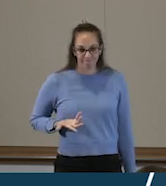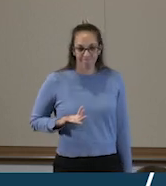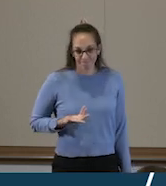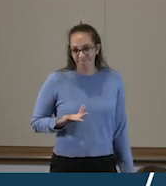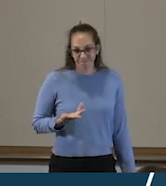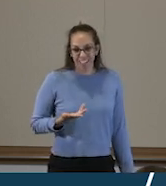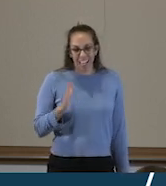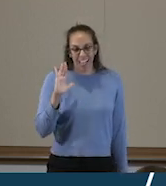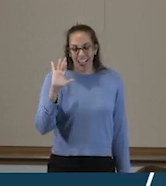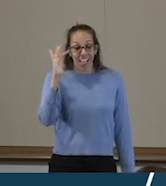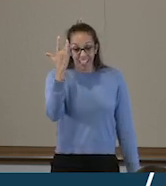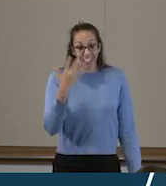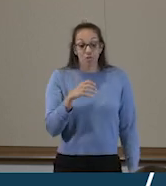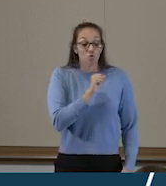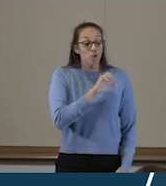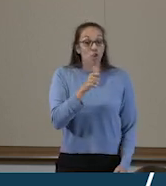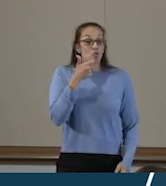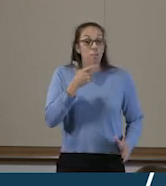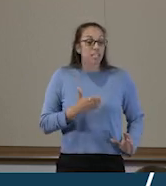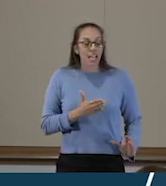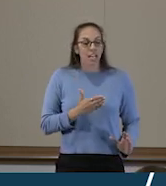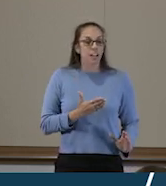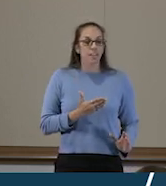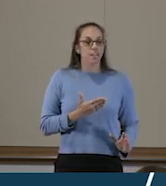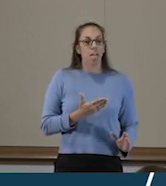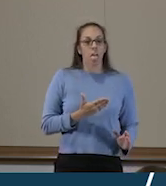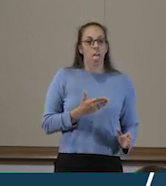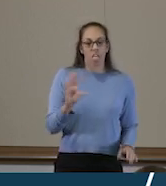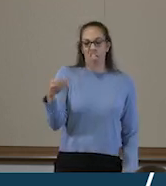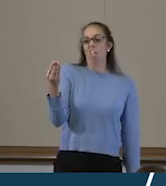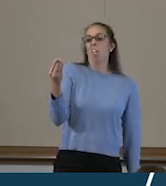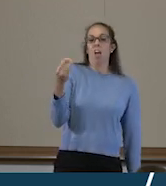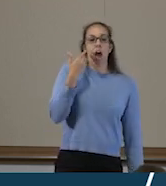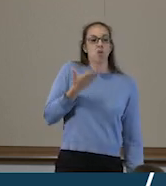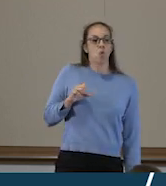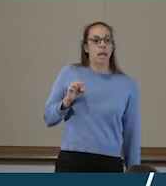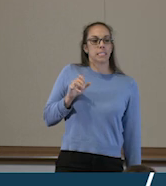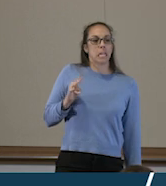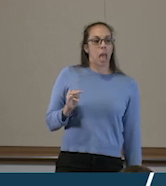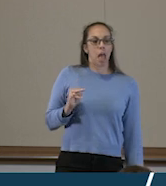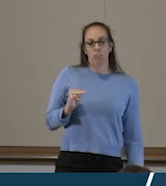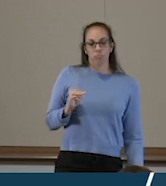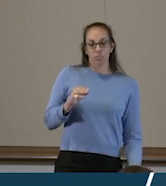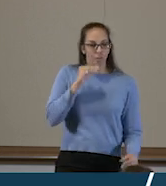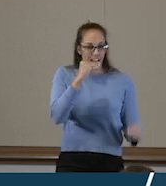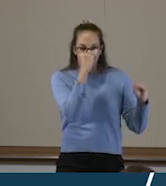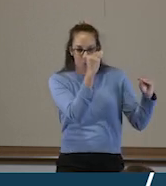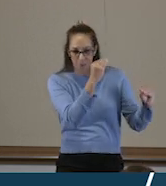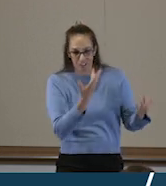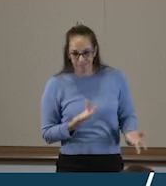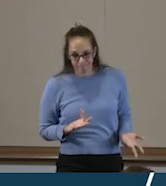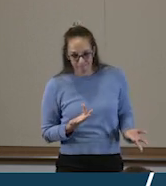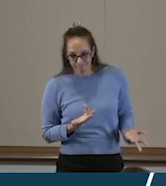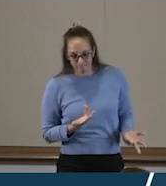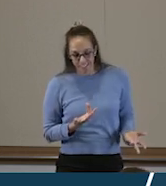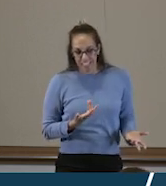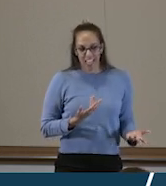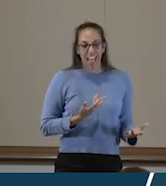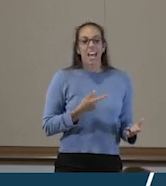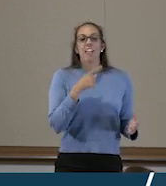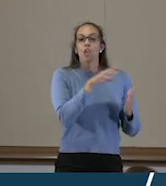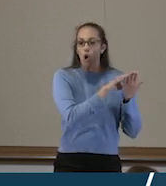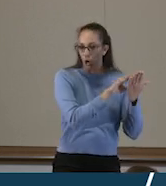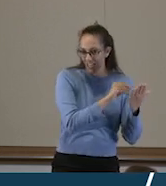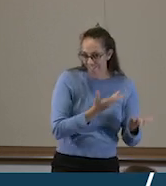Security reps are annoyed, and they're like, well, what is this? I don't really know what this is, but they're